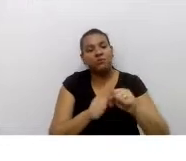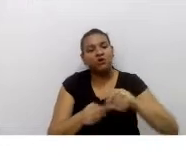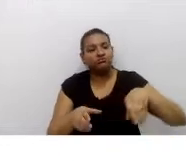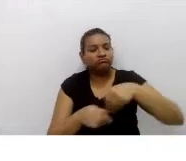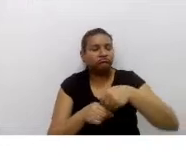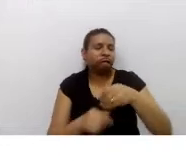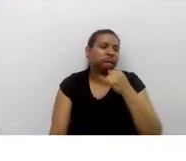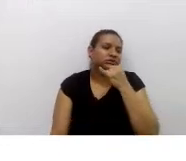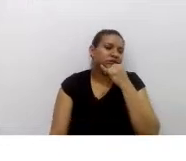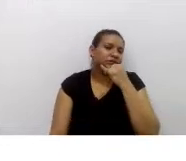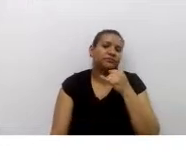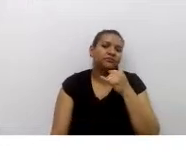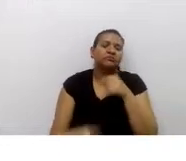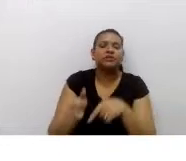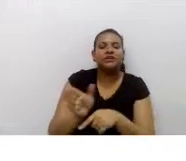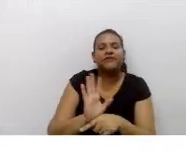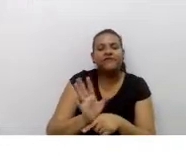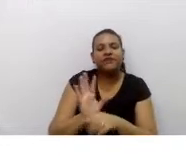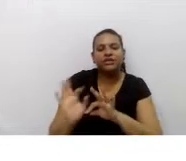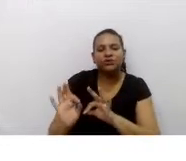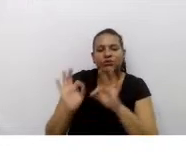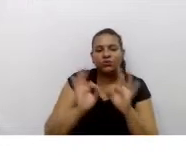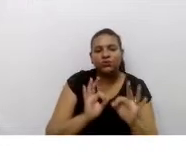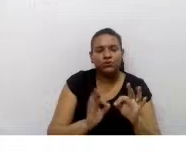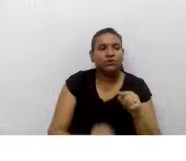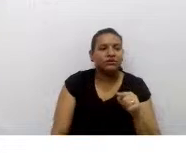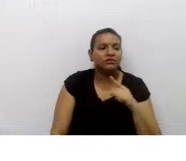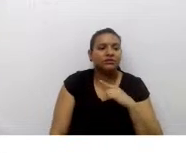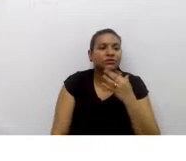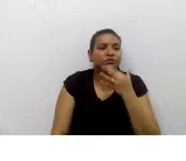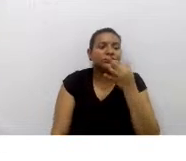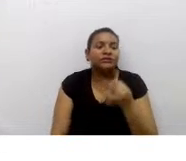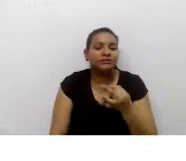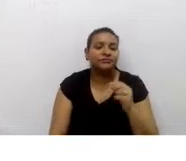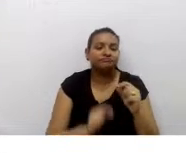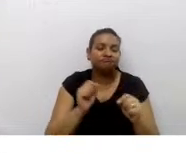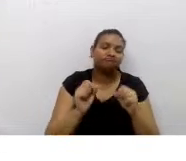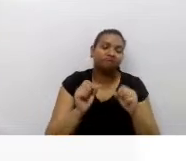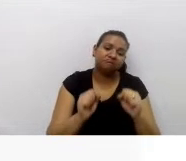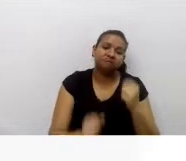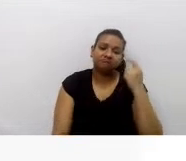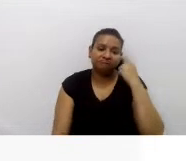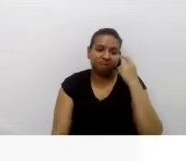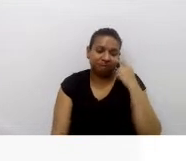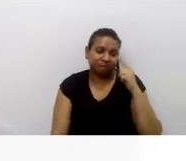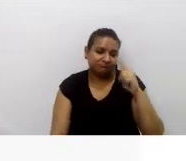you could consider giving photocopies before a class to students who need extra time to engage with the material.